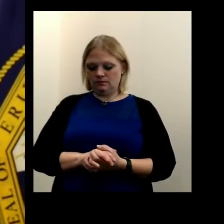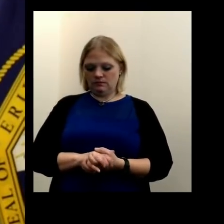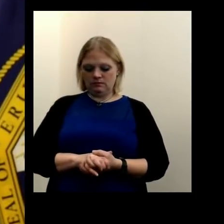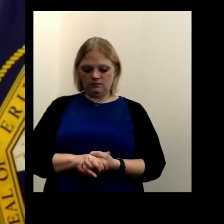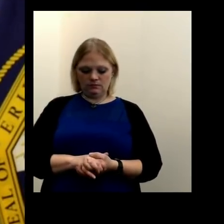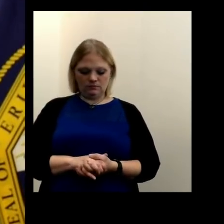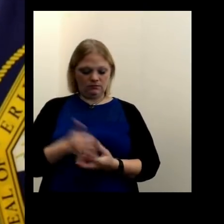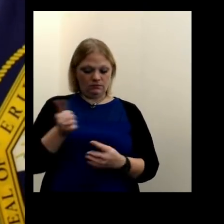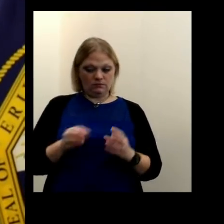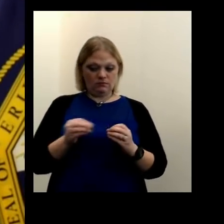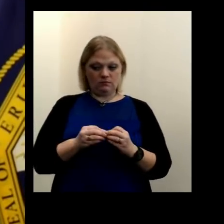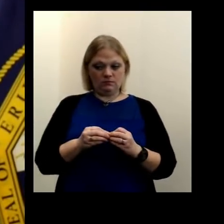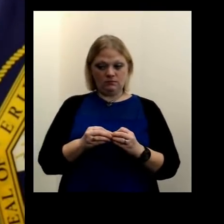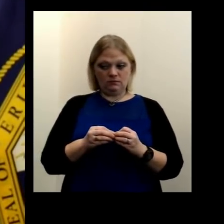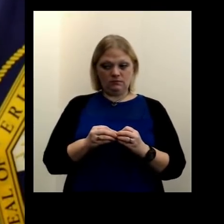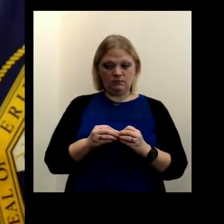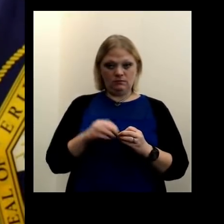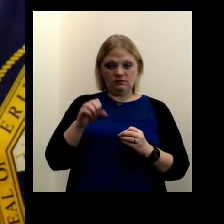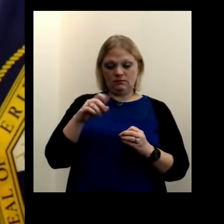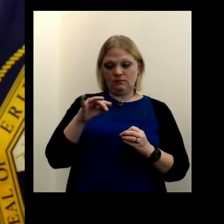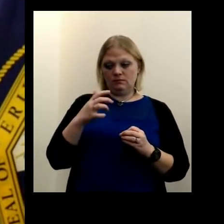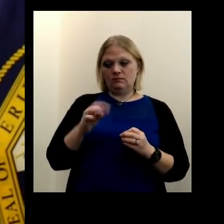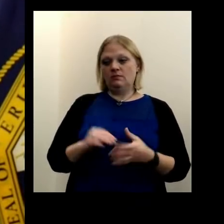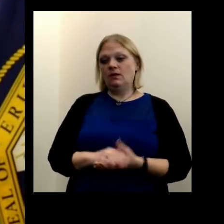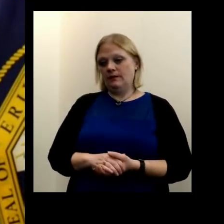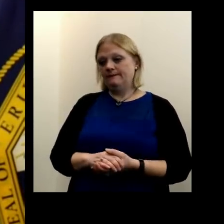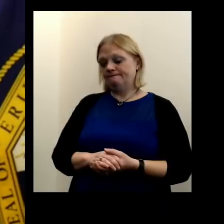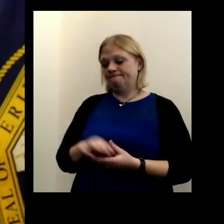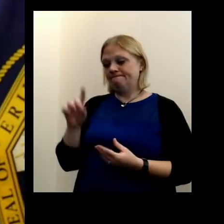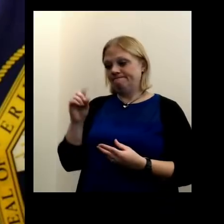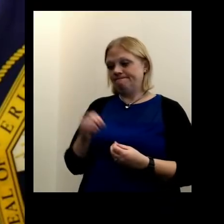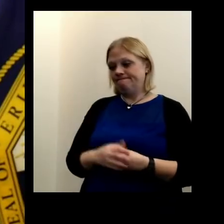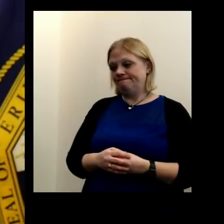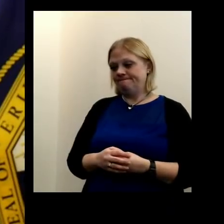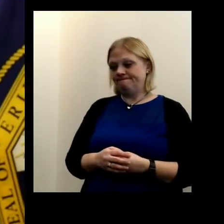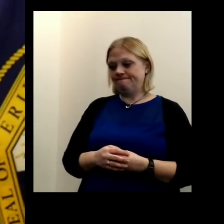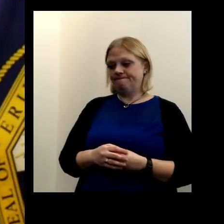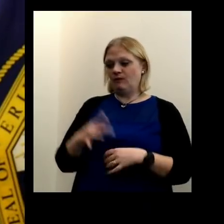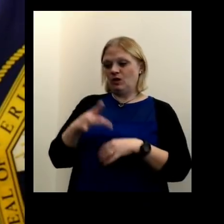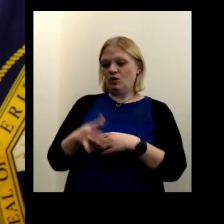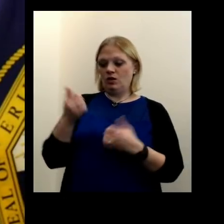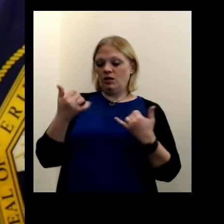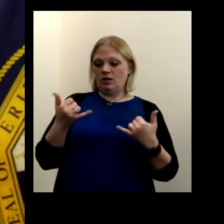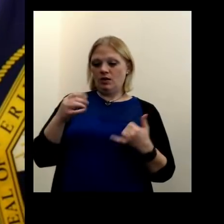Spectrum News. Any more questions, Aaron? Yeah, just one more question. So earlier today,